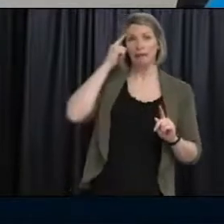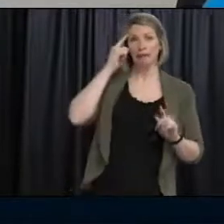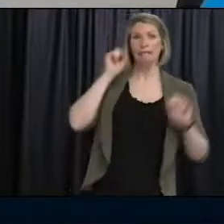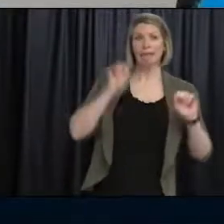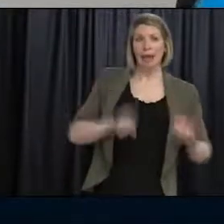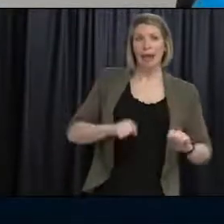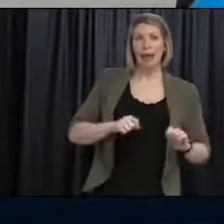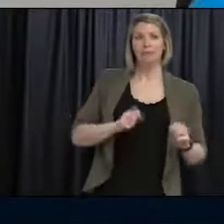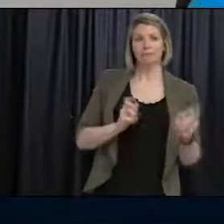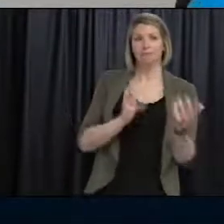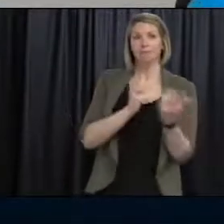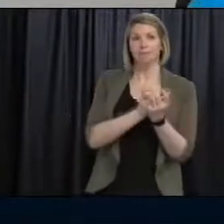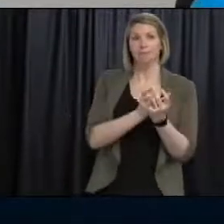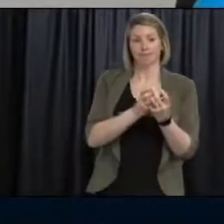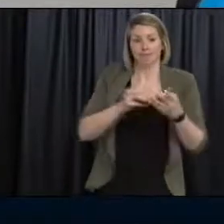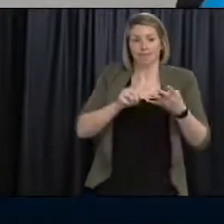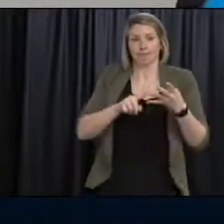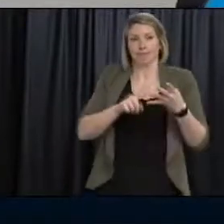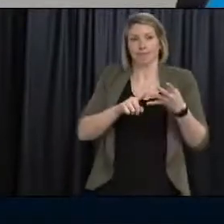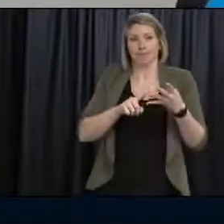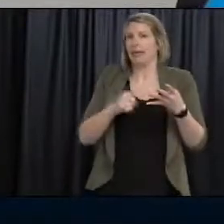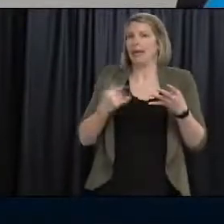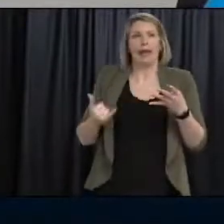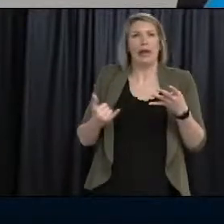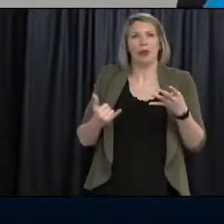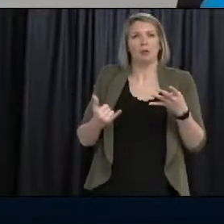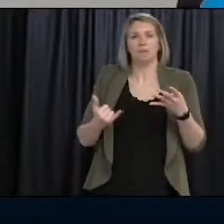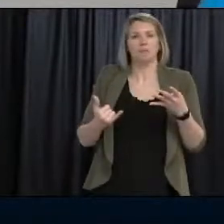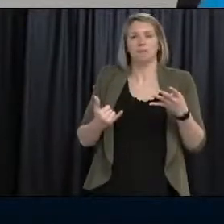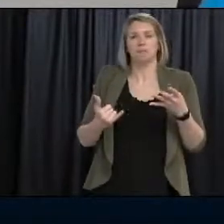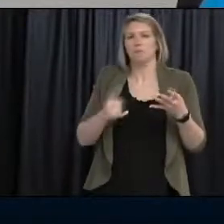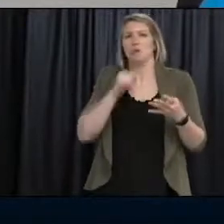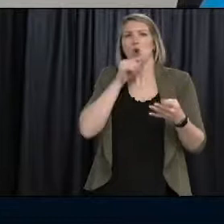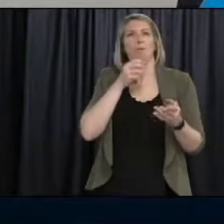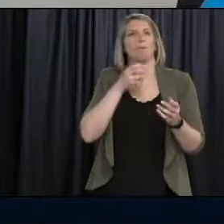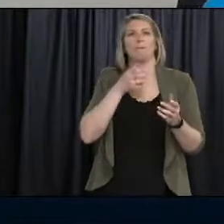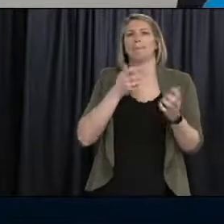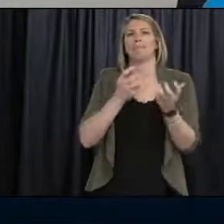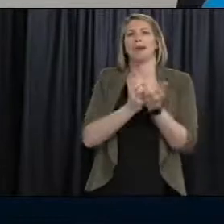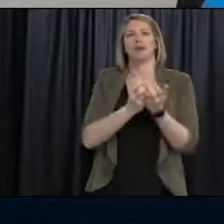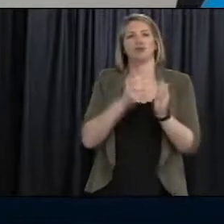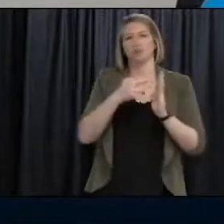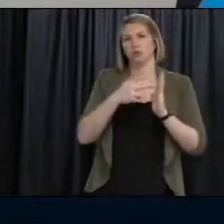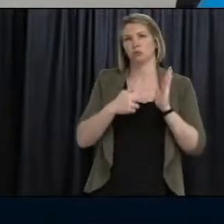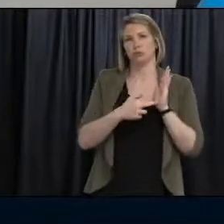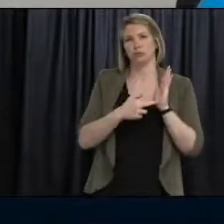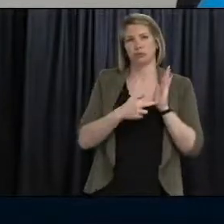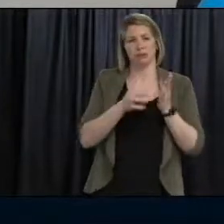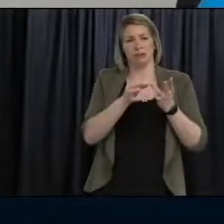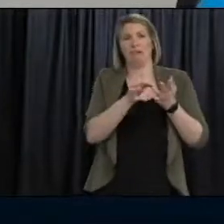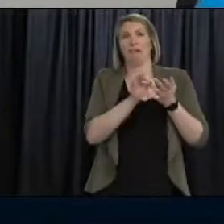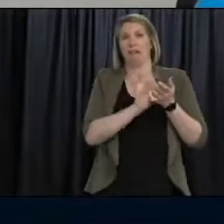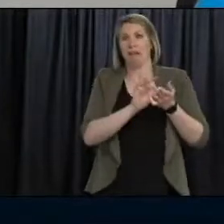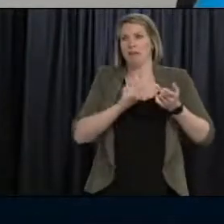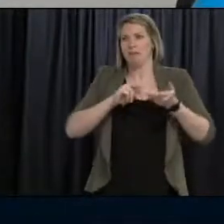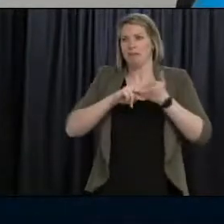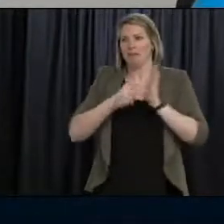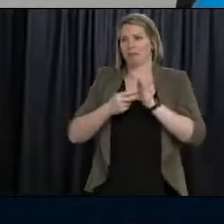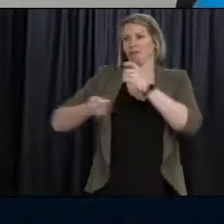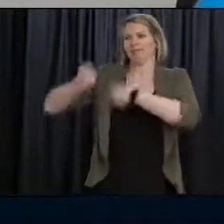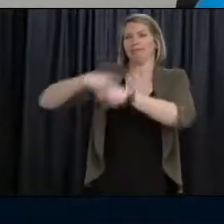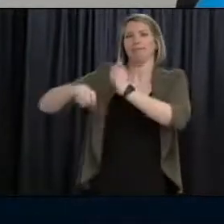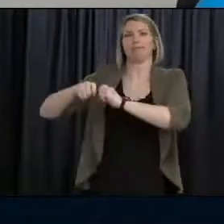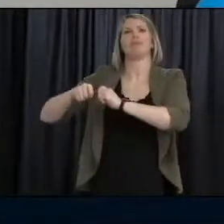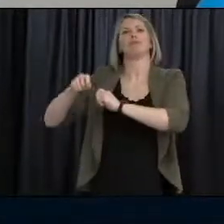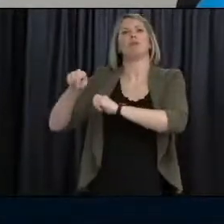for AstraZeneca who are now no longer, and therefore we will have to provide them with